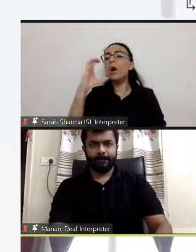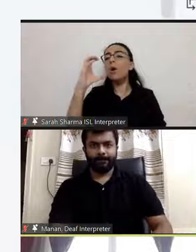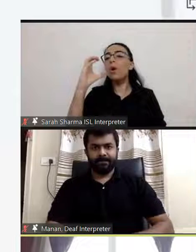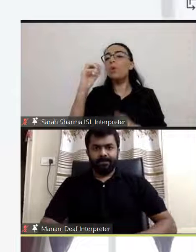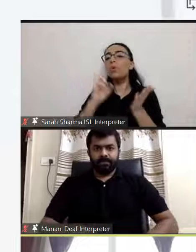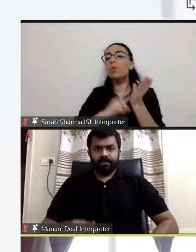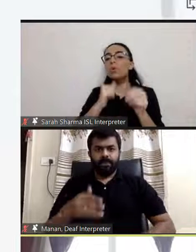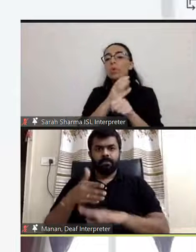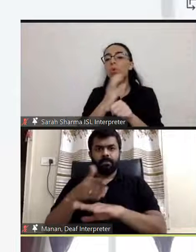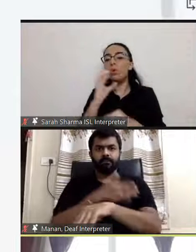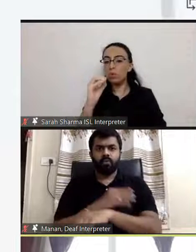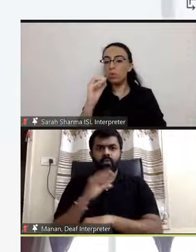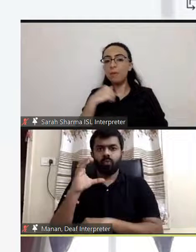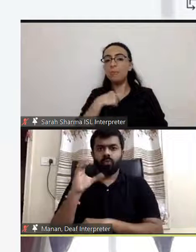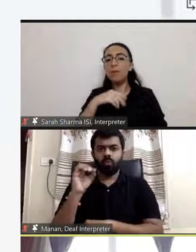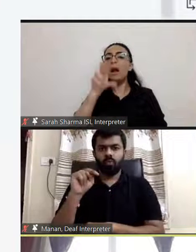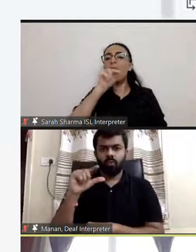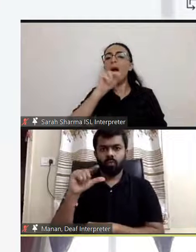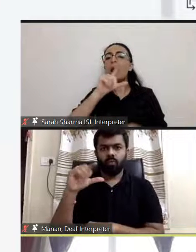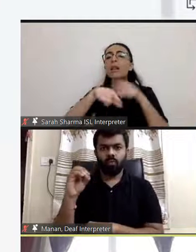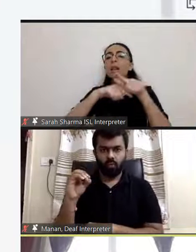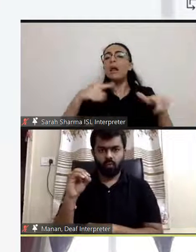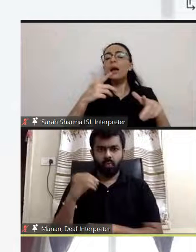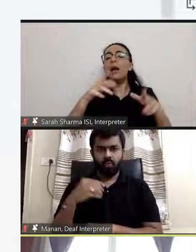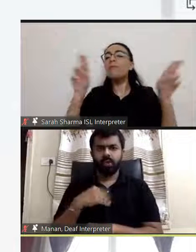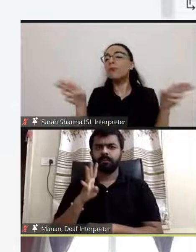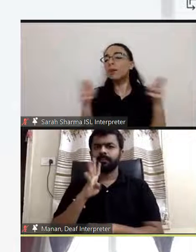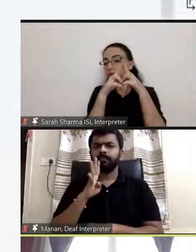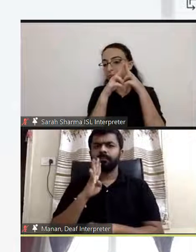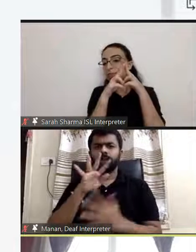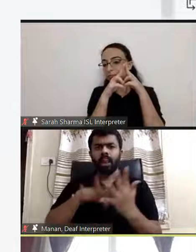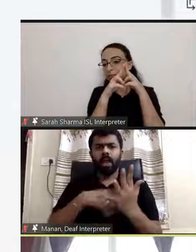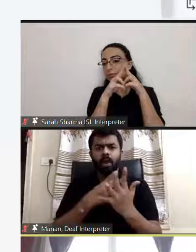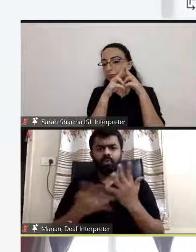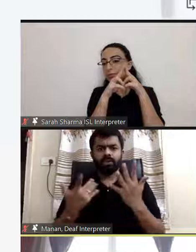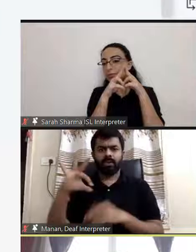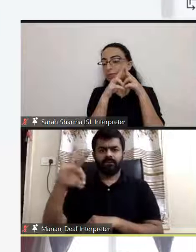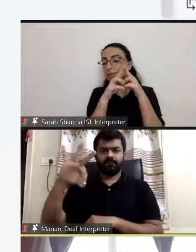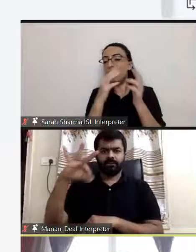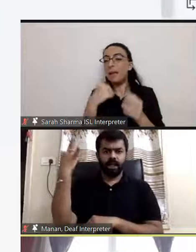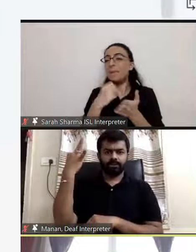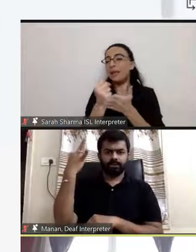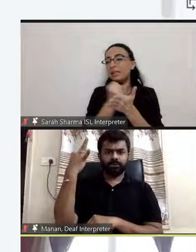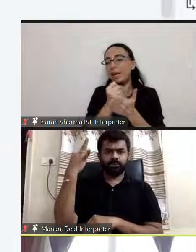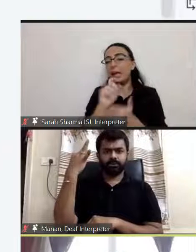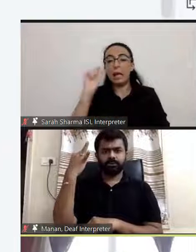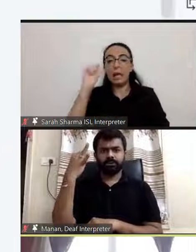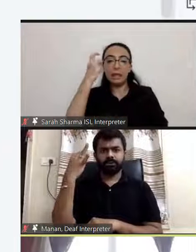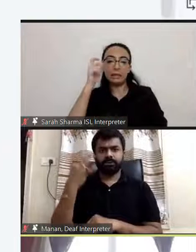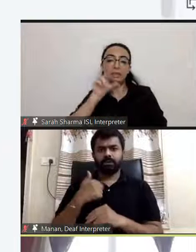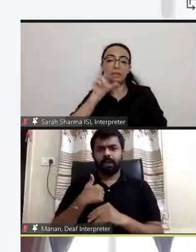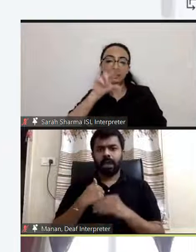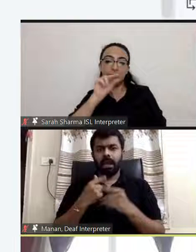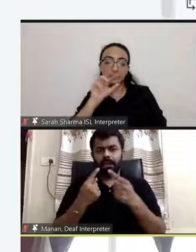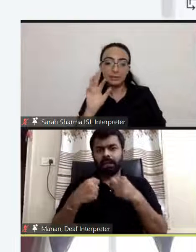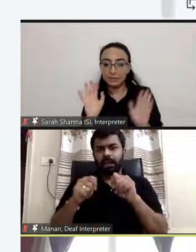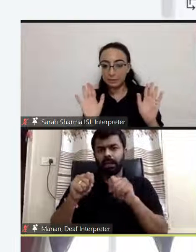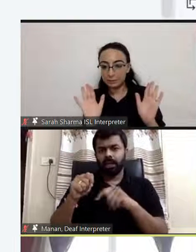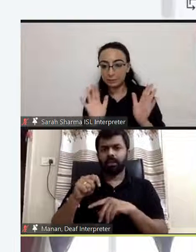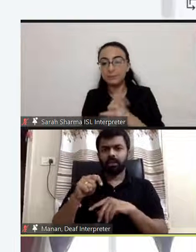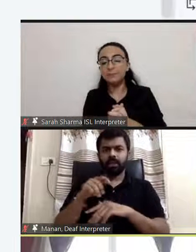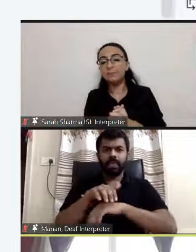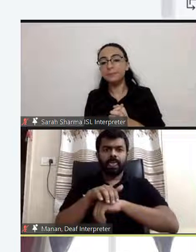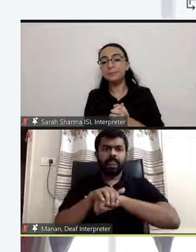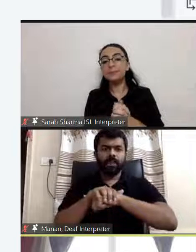French mostly, but I'll try my best to speak in English. What I'm